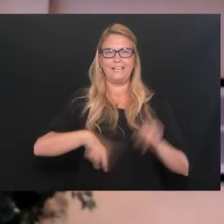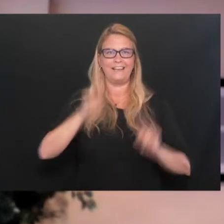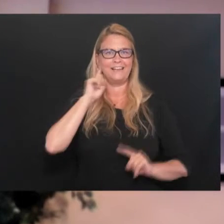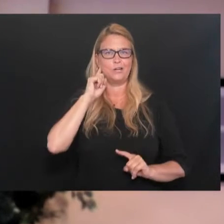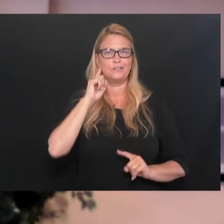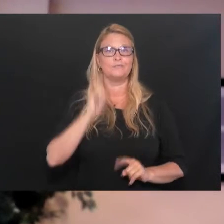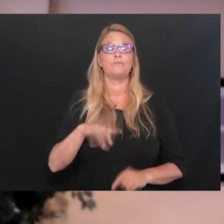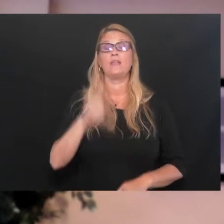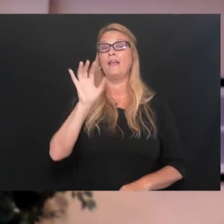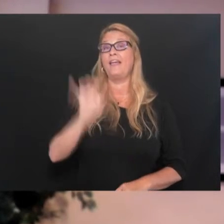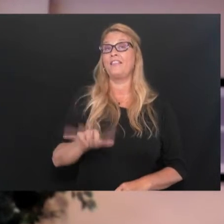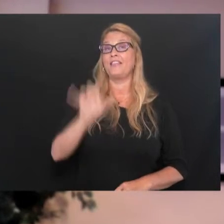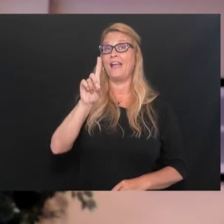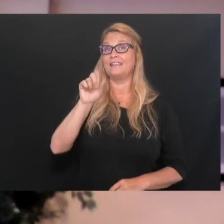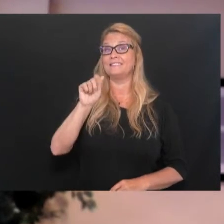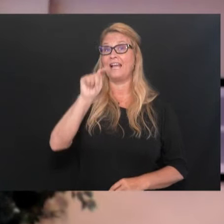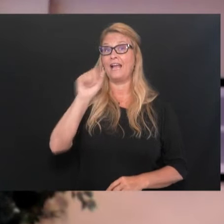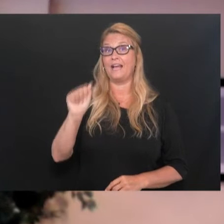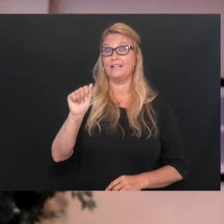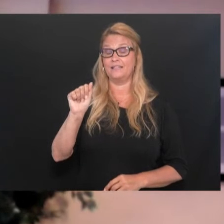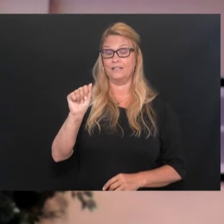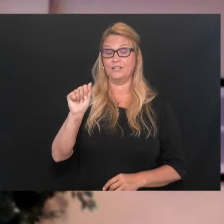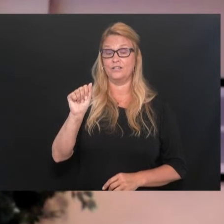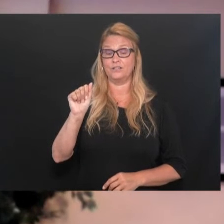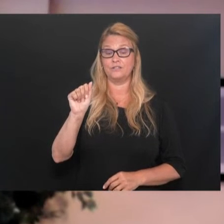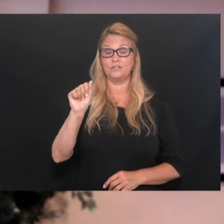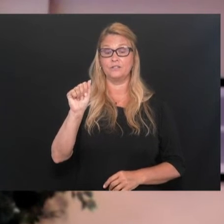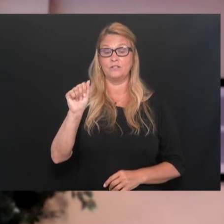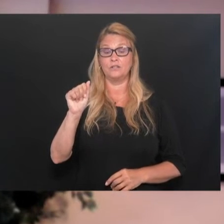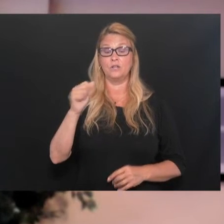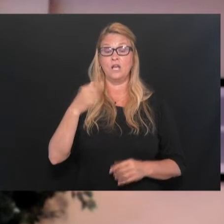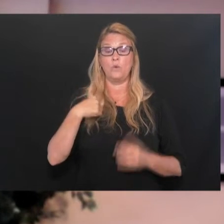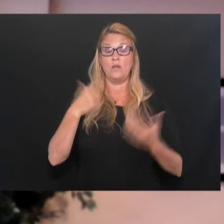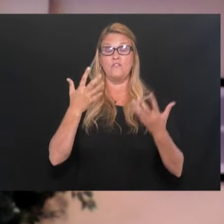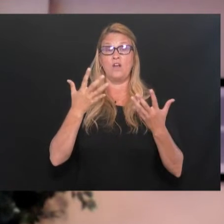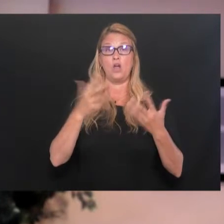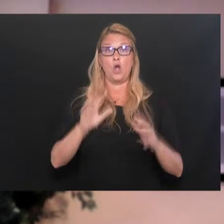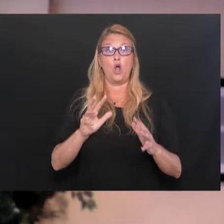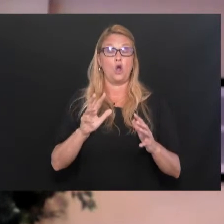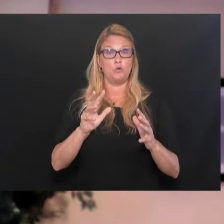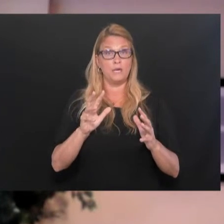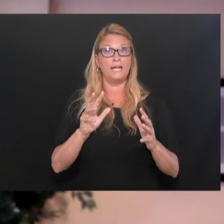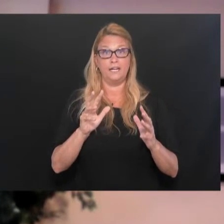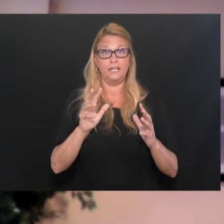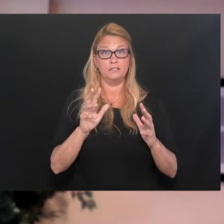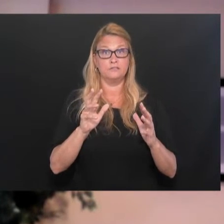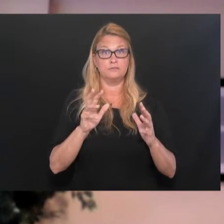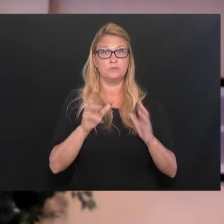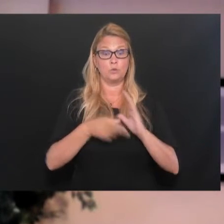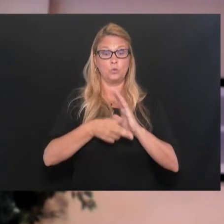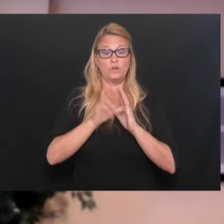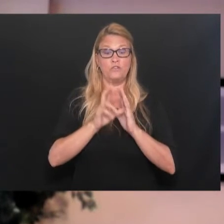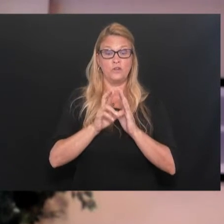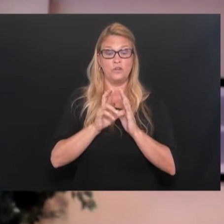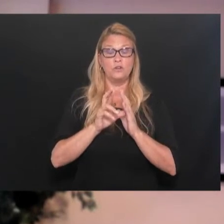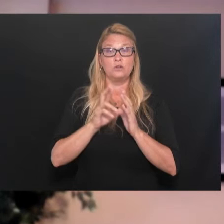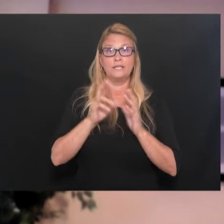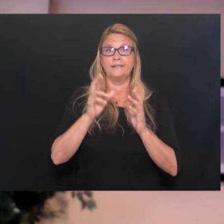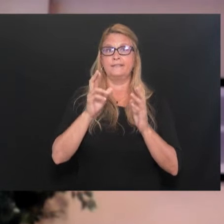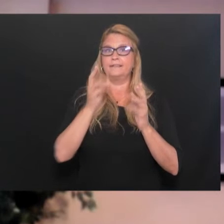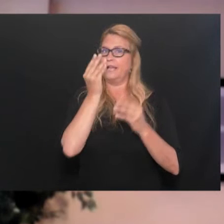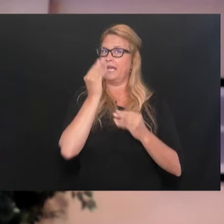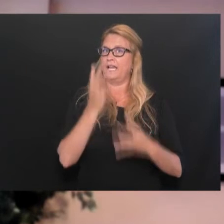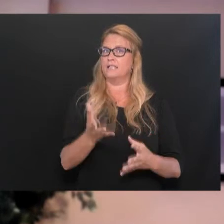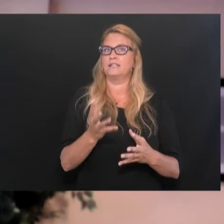So the data that we've talked about, June, on several previous press briefs is